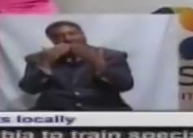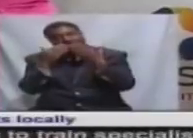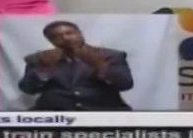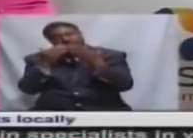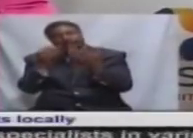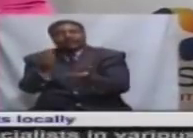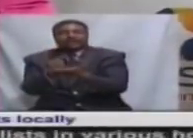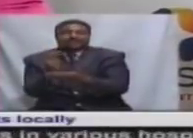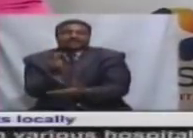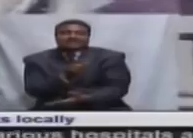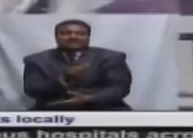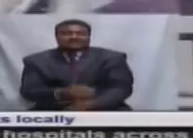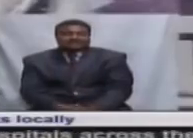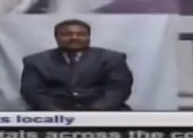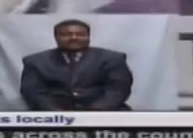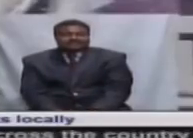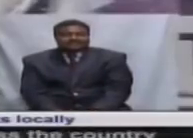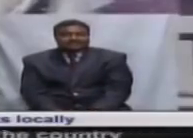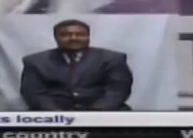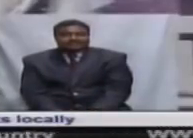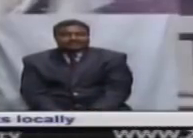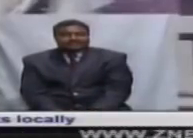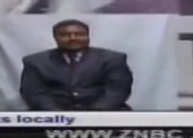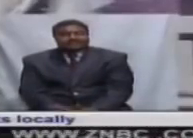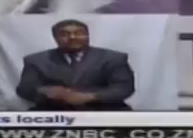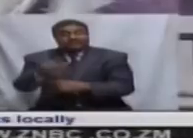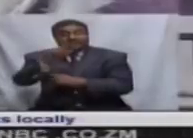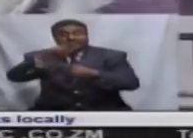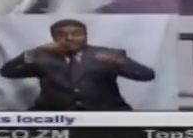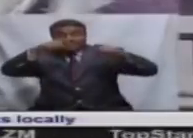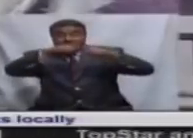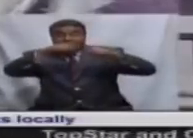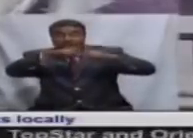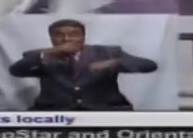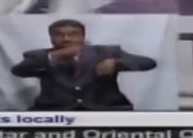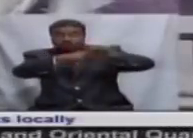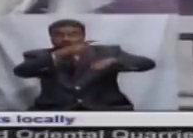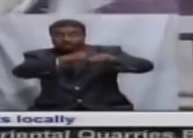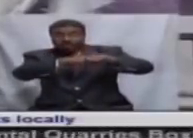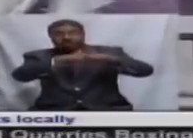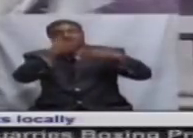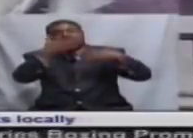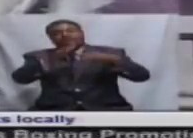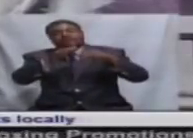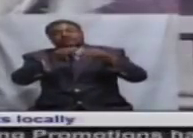includes studio cameras and stage scenes, on behalf of management today. Here's a report.